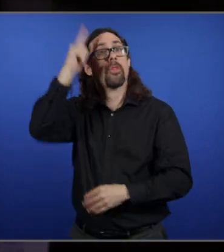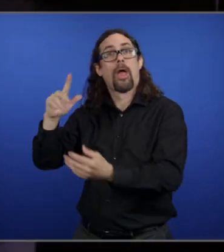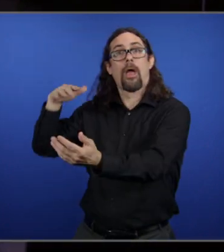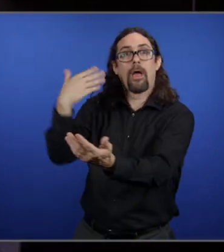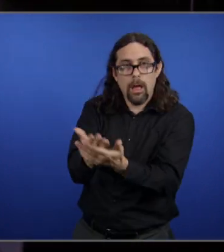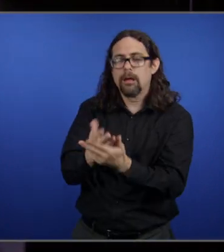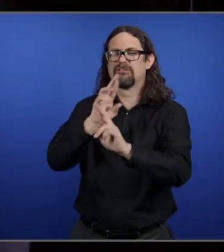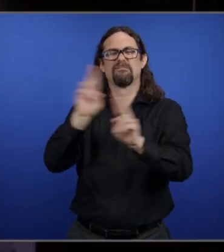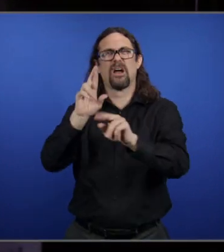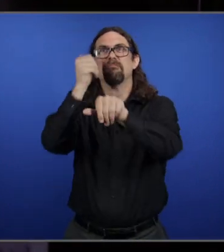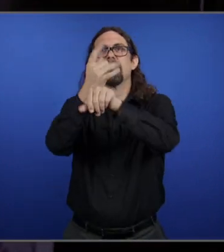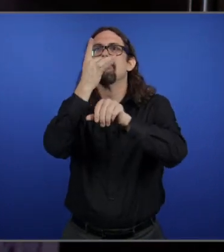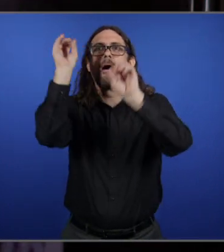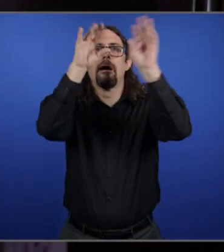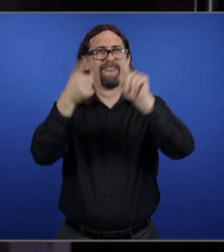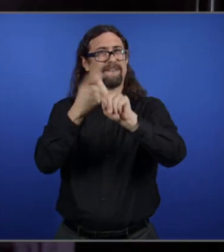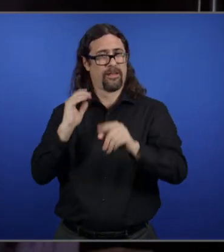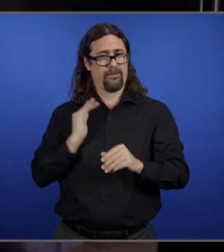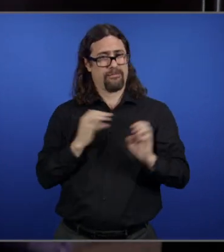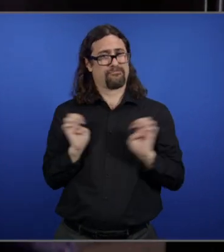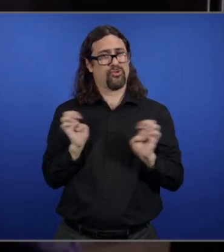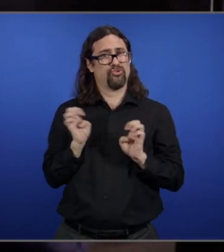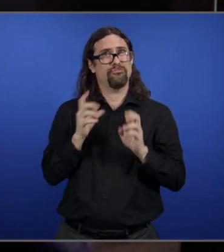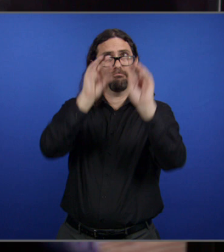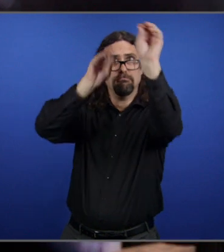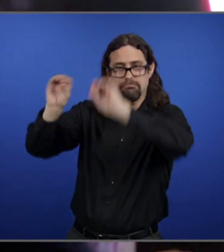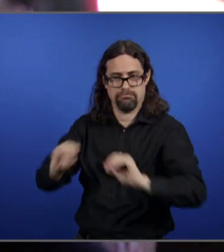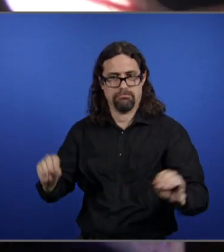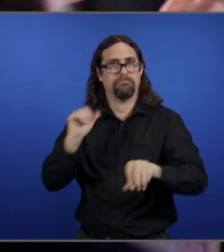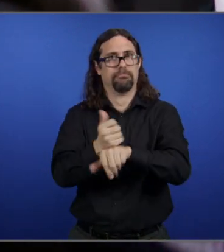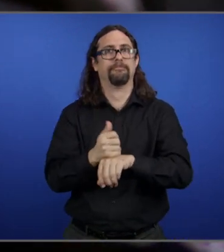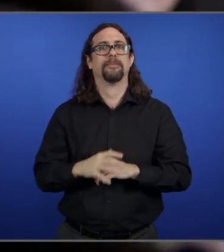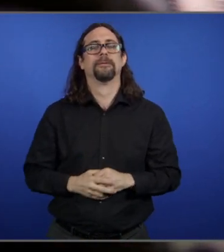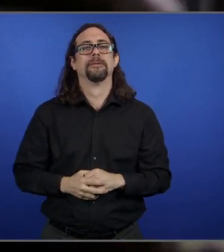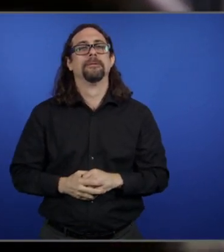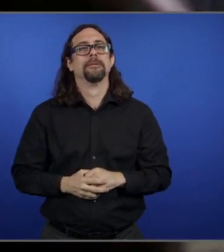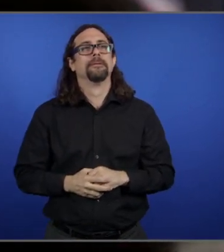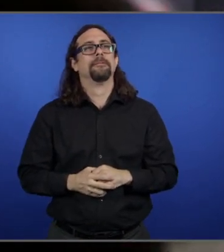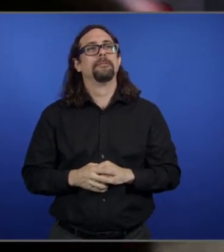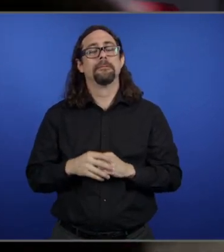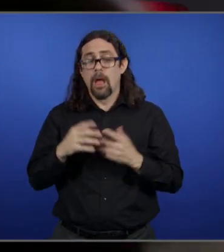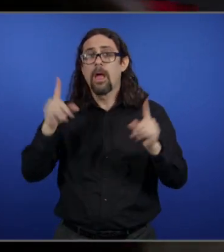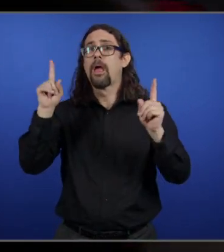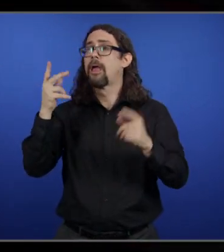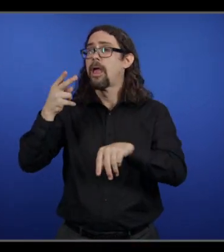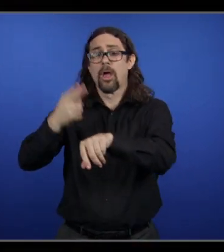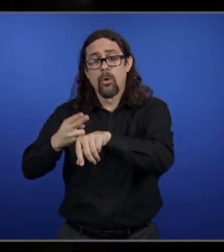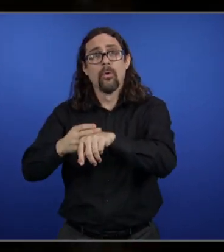Lori came home and set up the lights from our emergency kit. But I still got worried. How are you? I'm good.